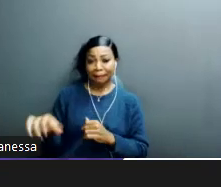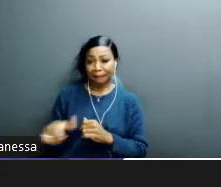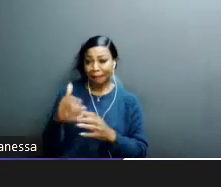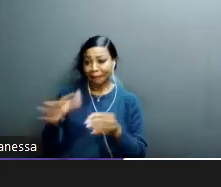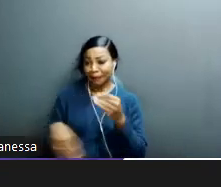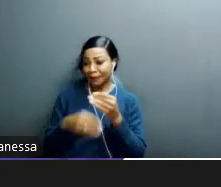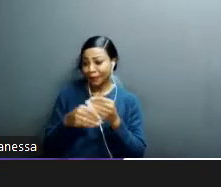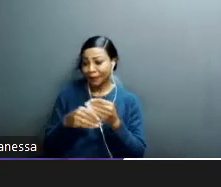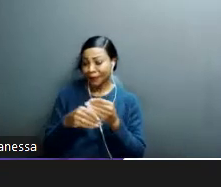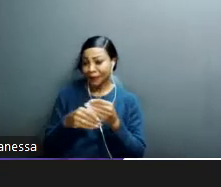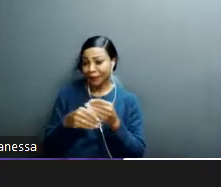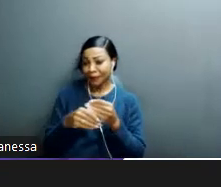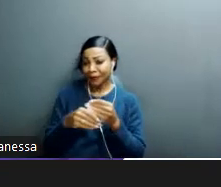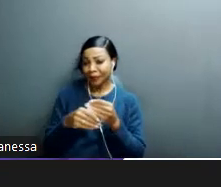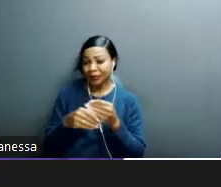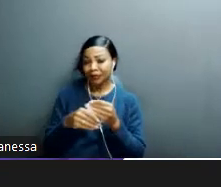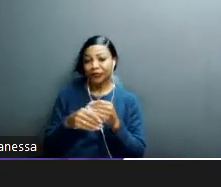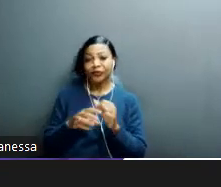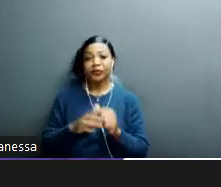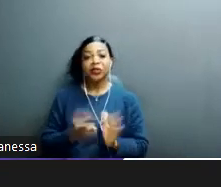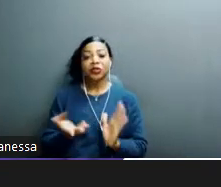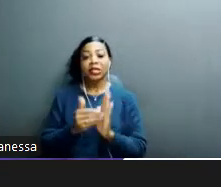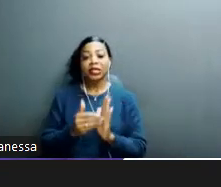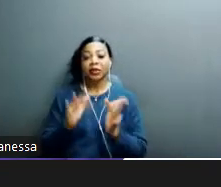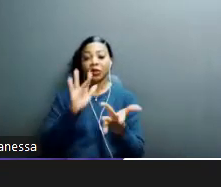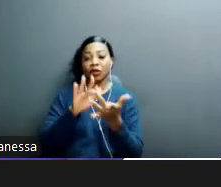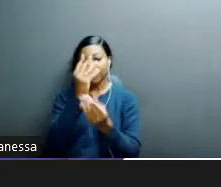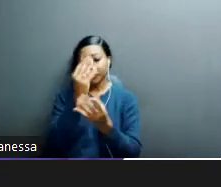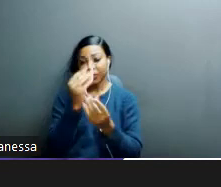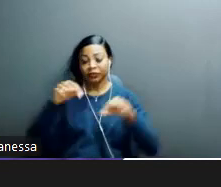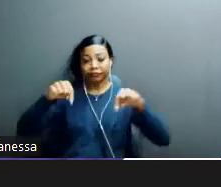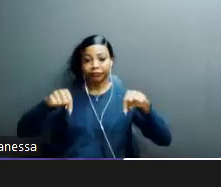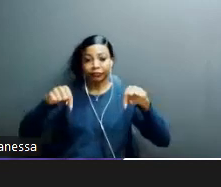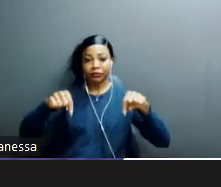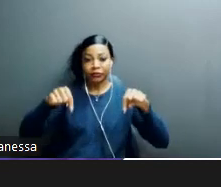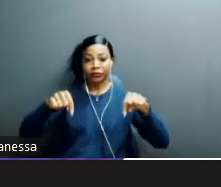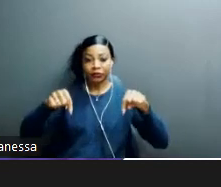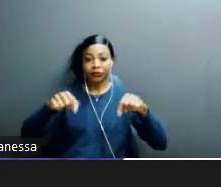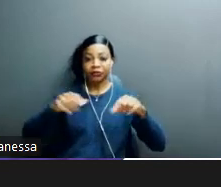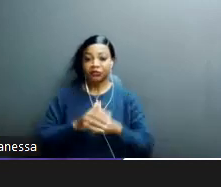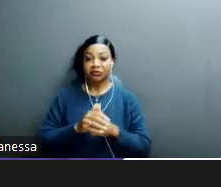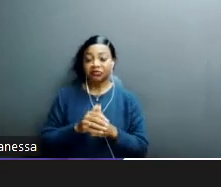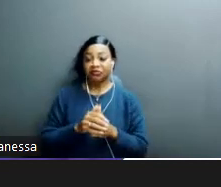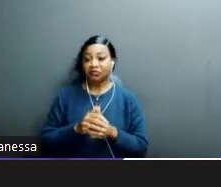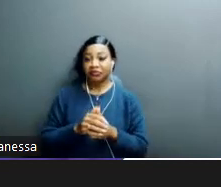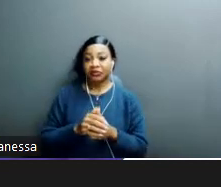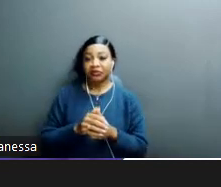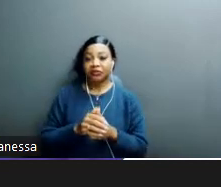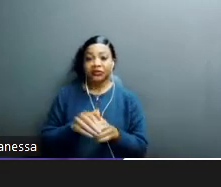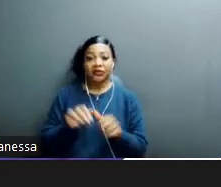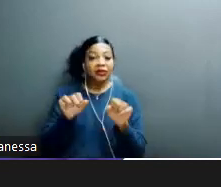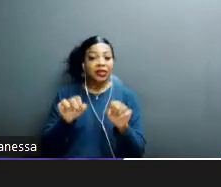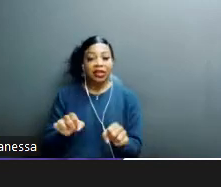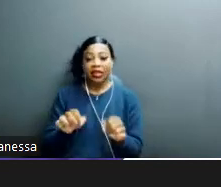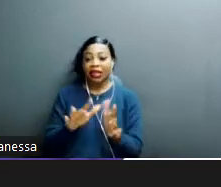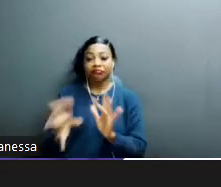are just our contact information if you want to reach out to Benedict and I um either one of us there's our contact information our